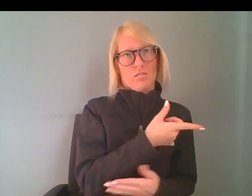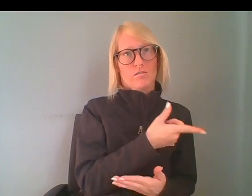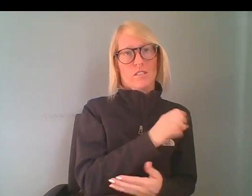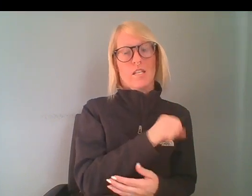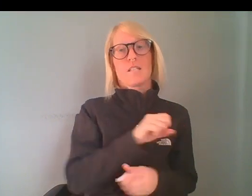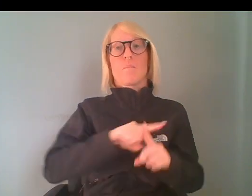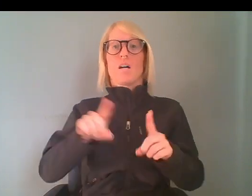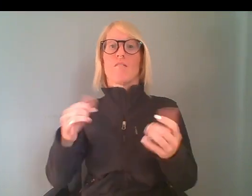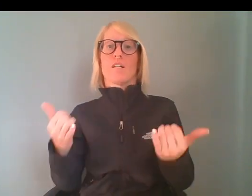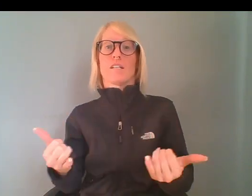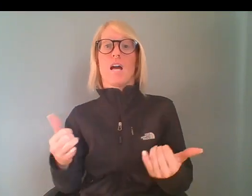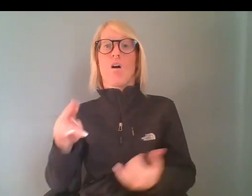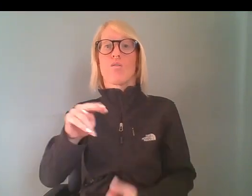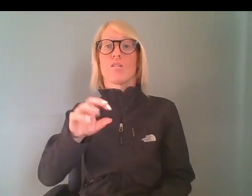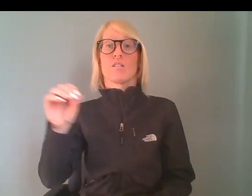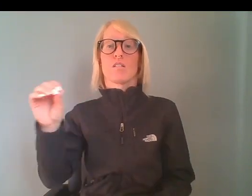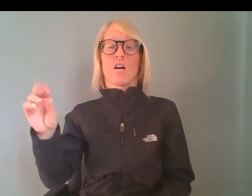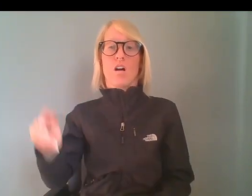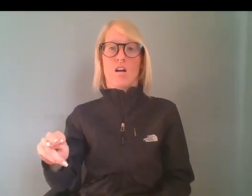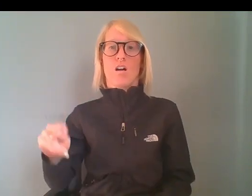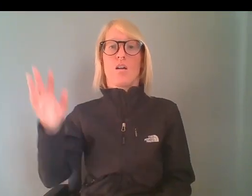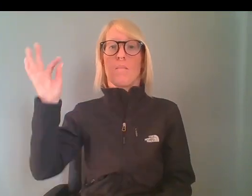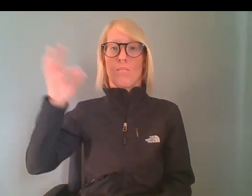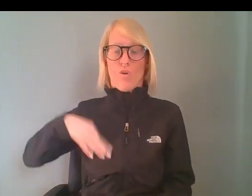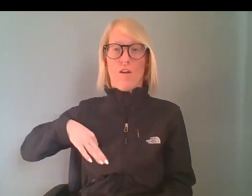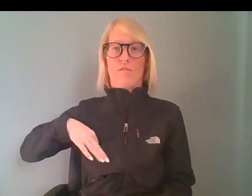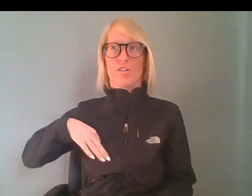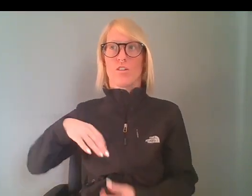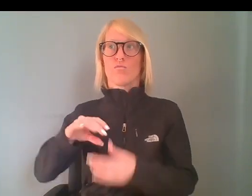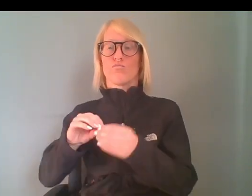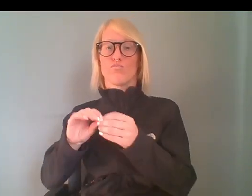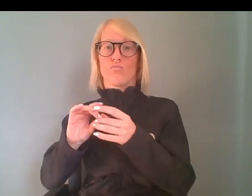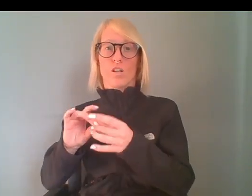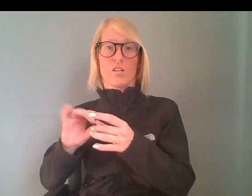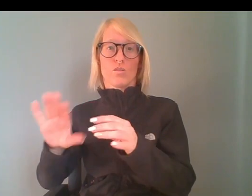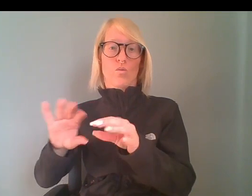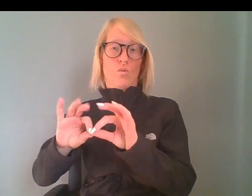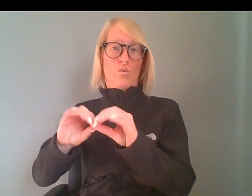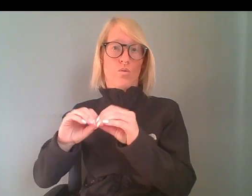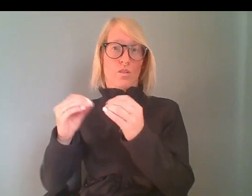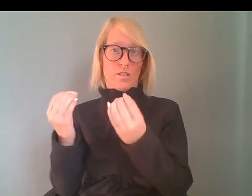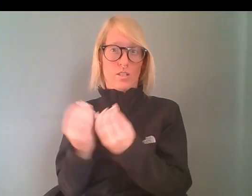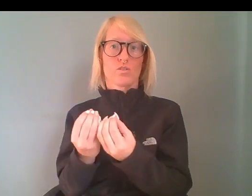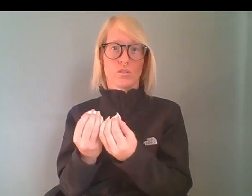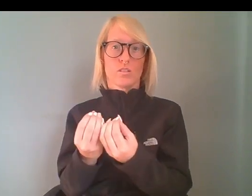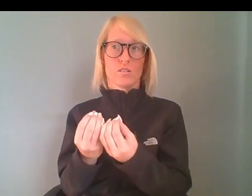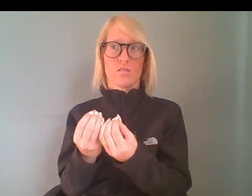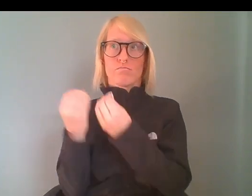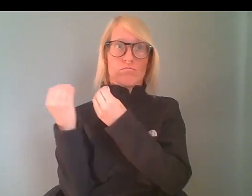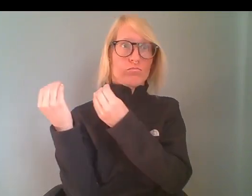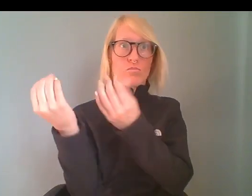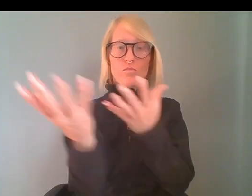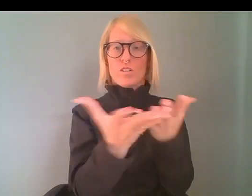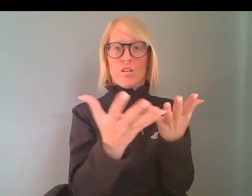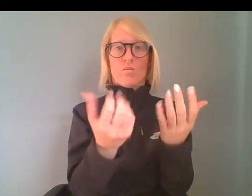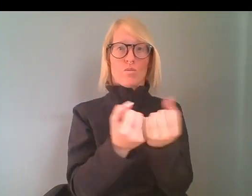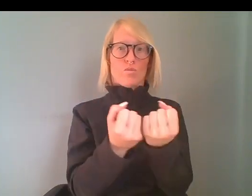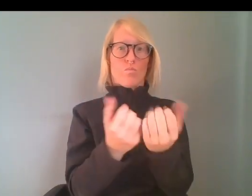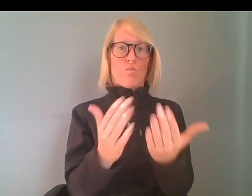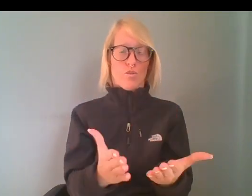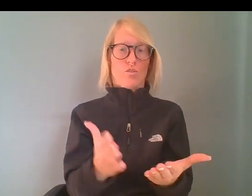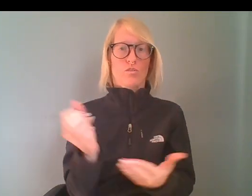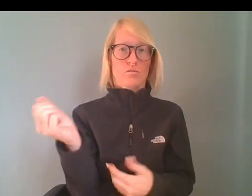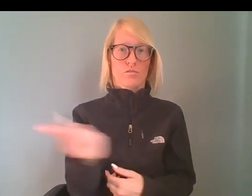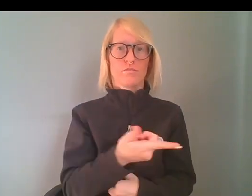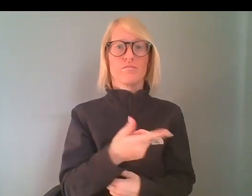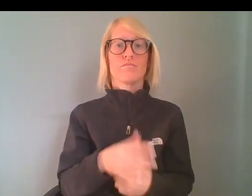Just anything going on in your organization that you want to get out to your supporters. There's a number of different tools that you can use to host